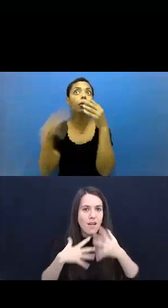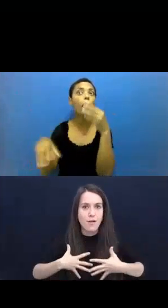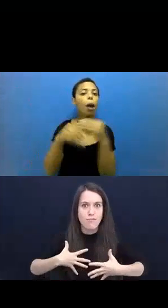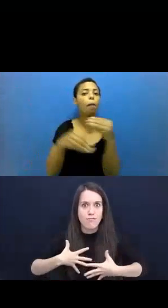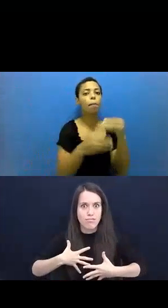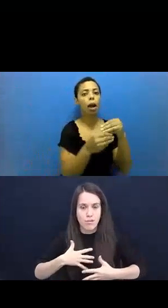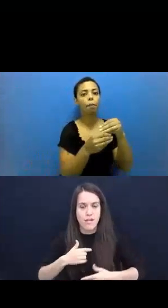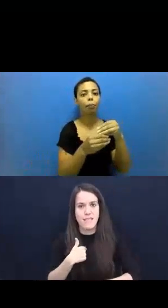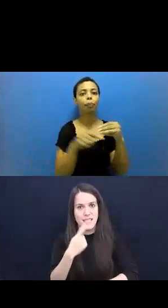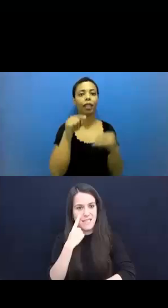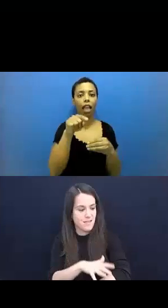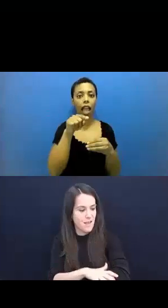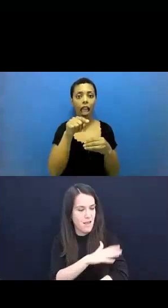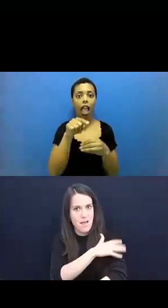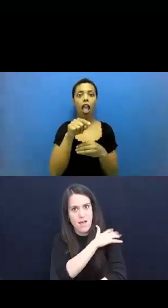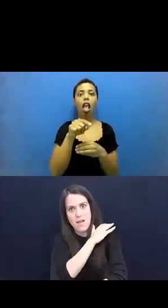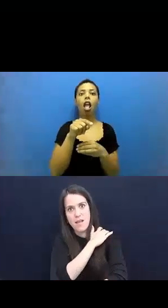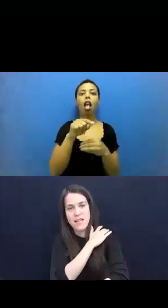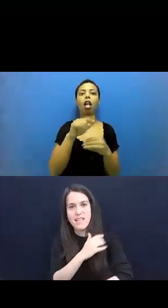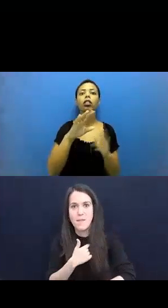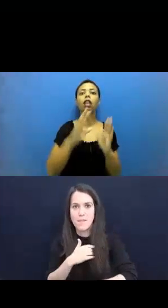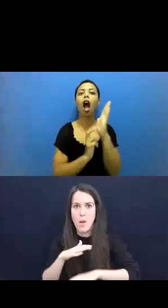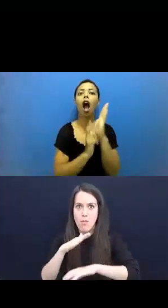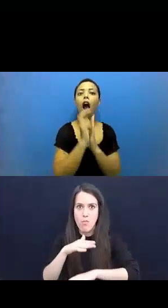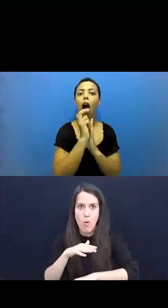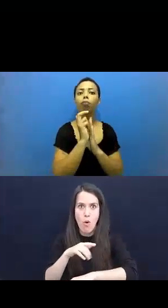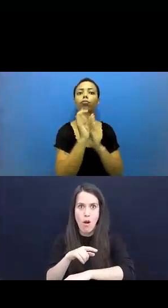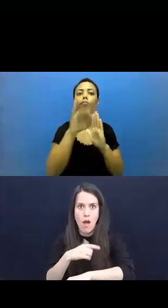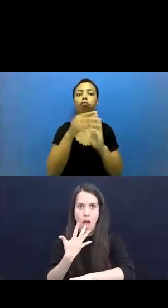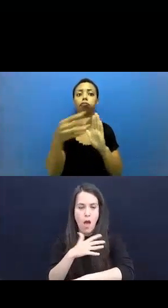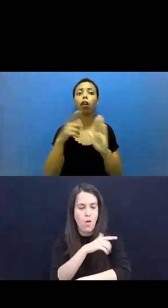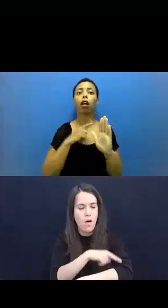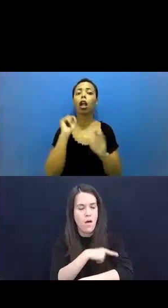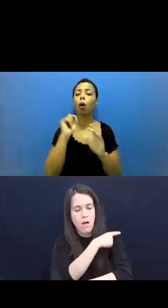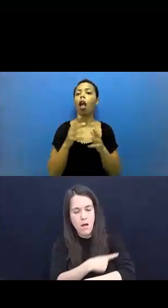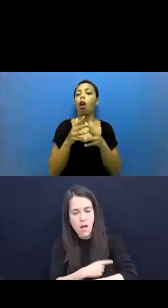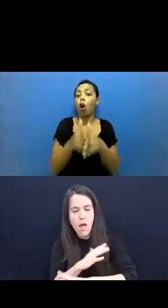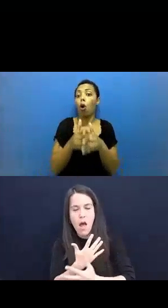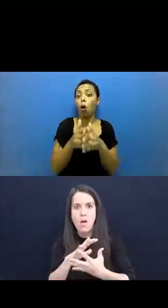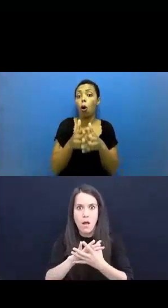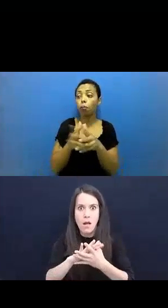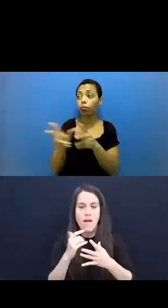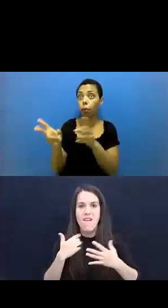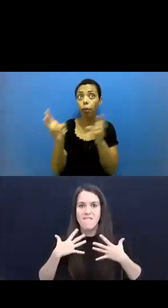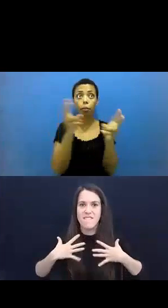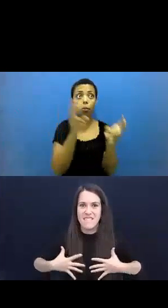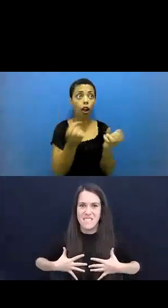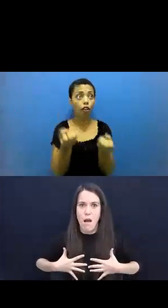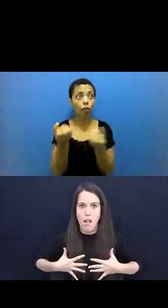Haptograms for the haptic intelligent personalized interface were encoded as complexes of parameterized physical